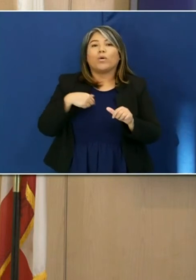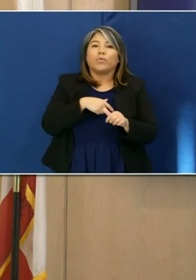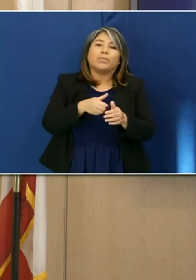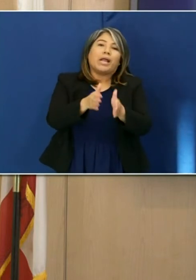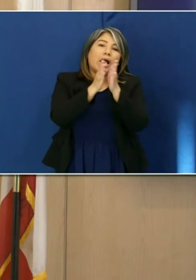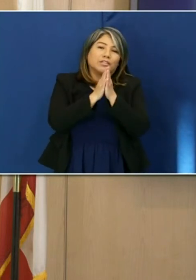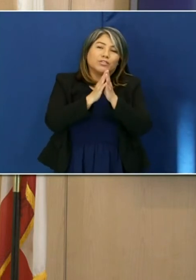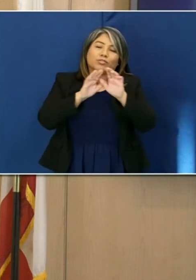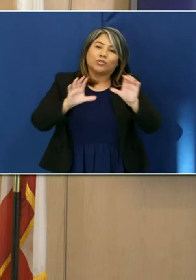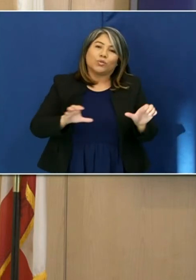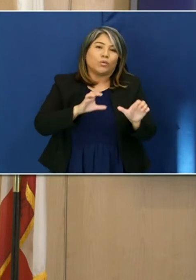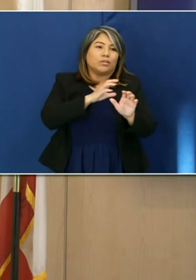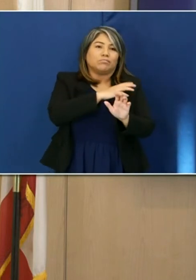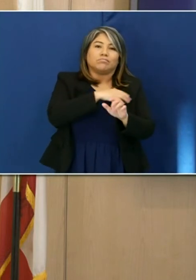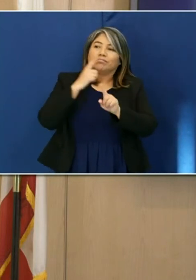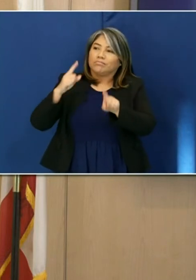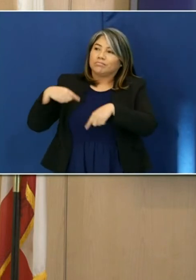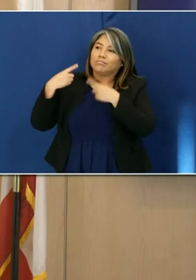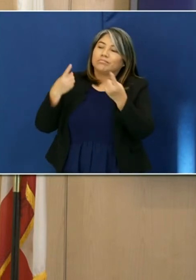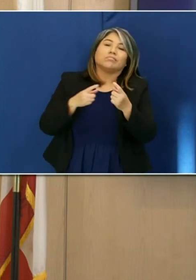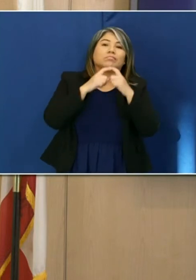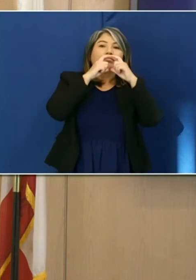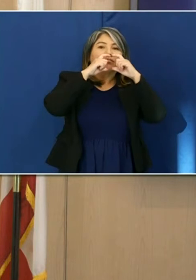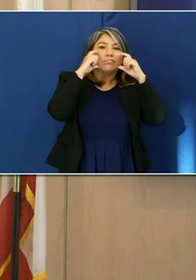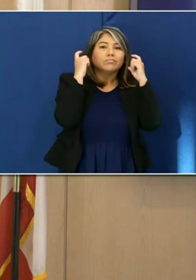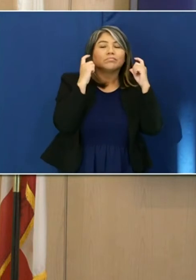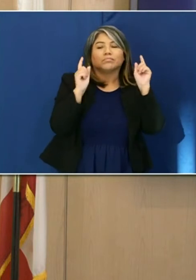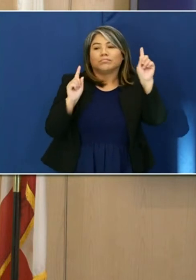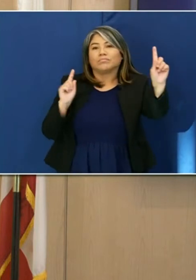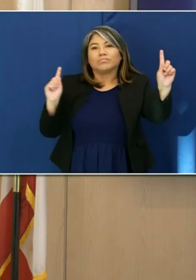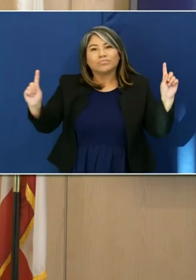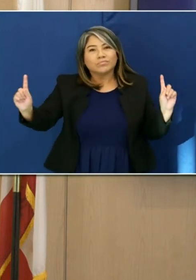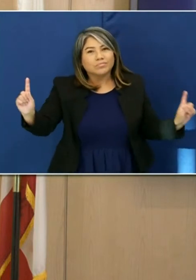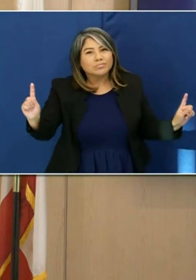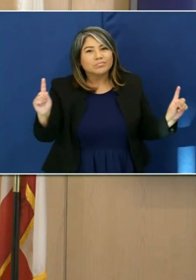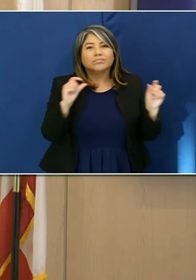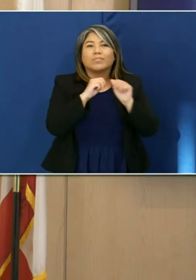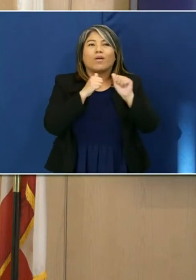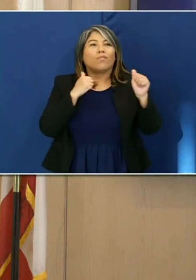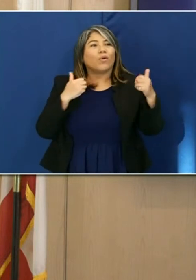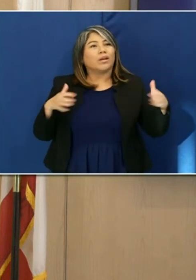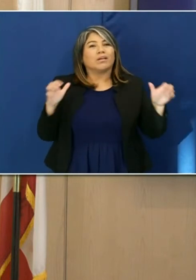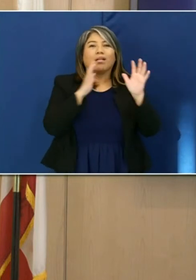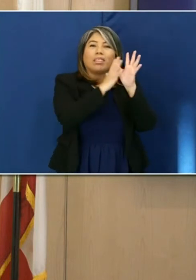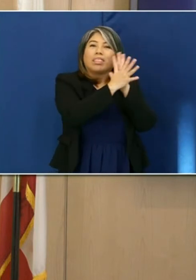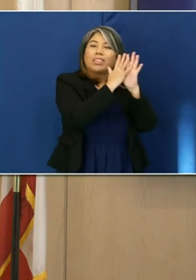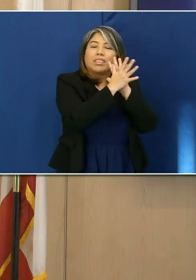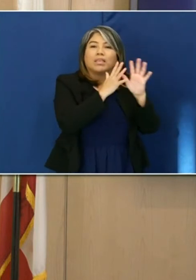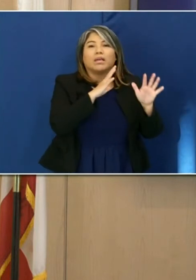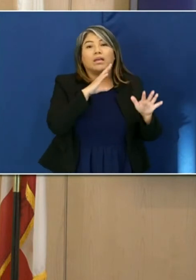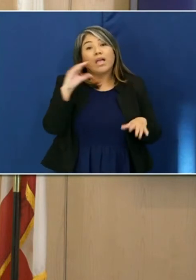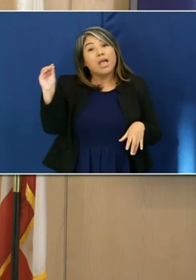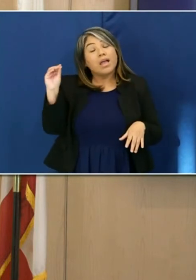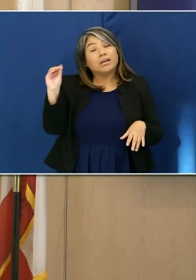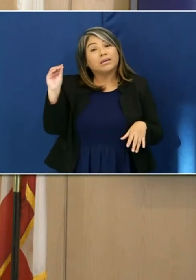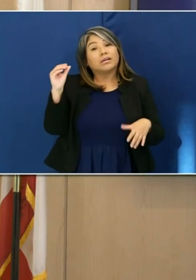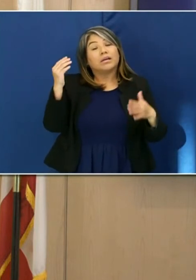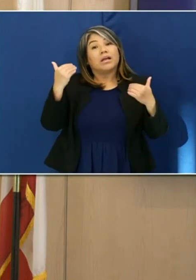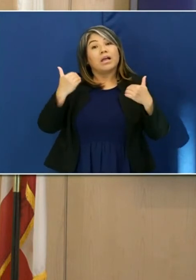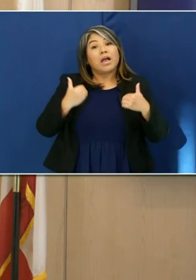asking you to do all along. Wearing your facial coverings, maintaining social distancing, avoiding large crowds, and have